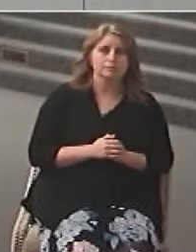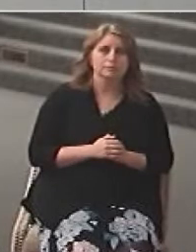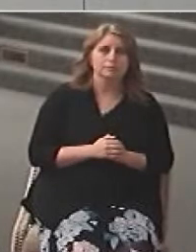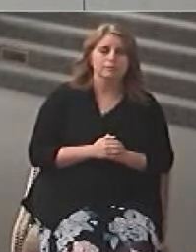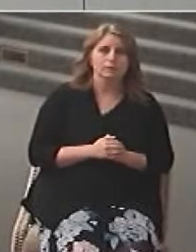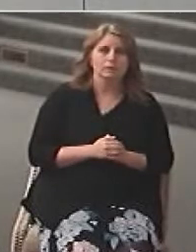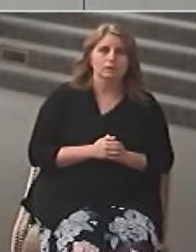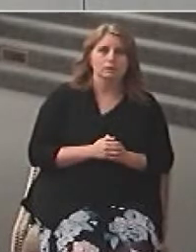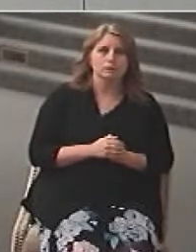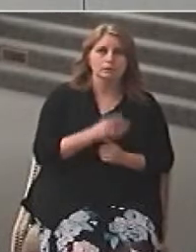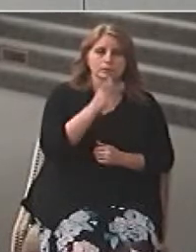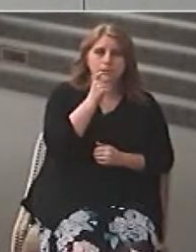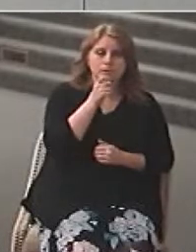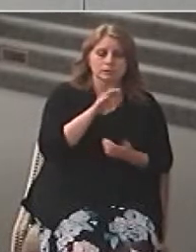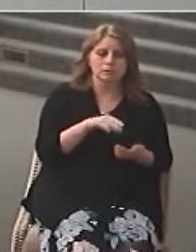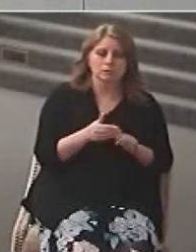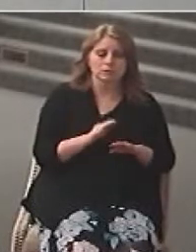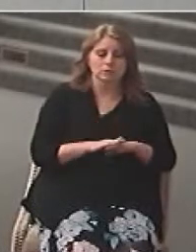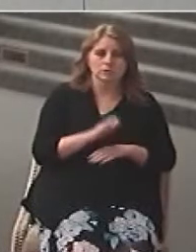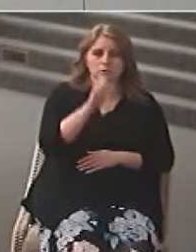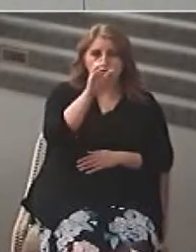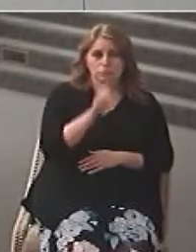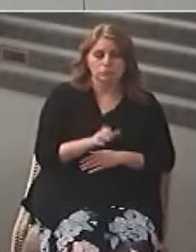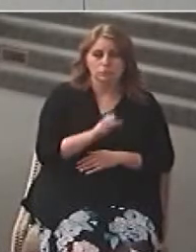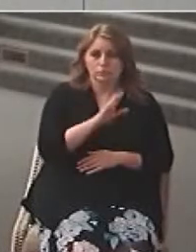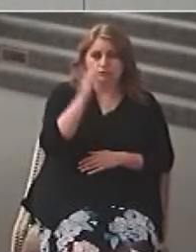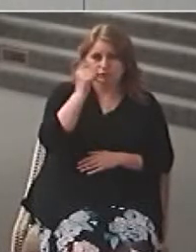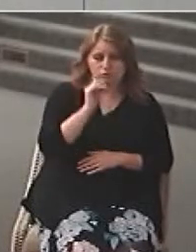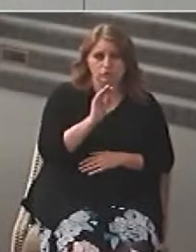who went up and died on a cross for your sins and for mine.